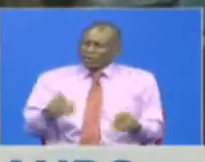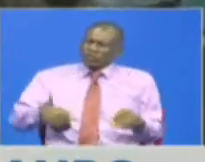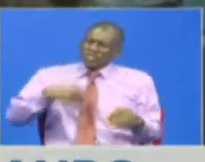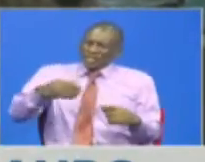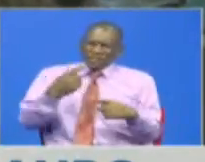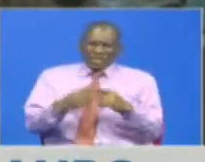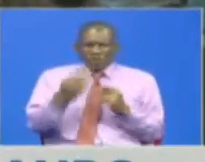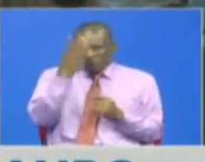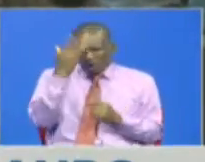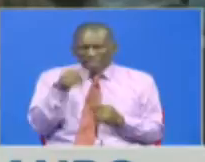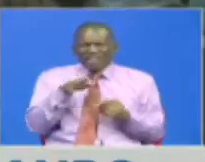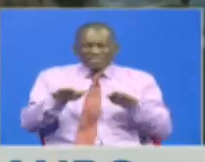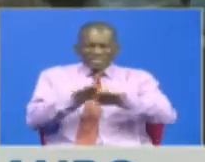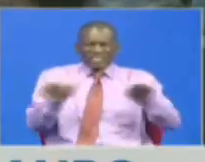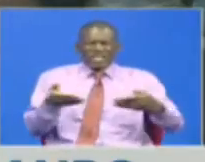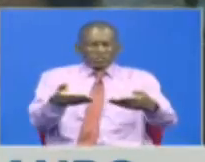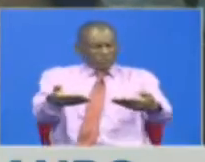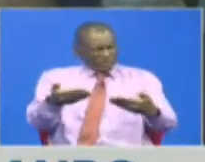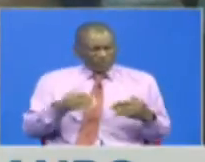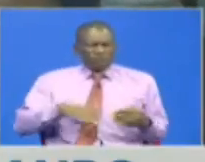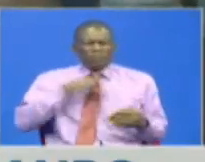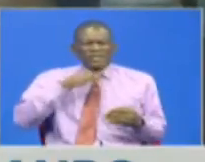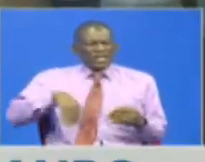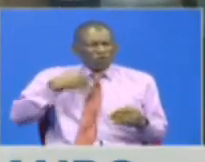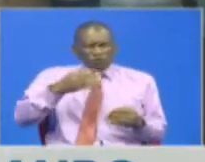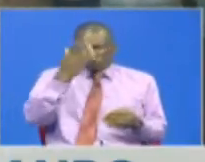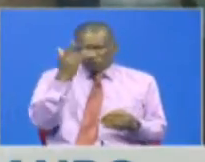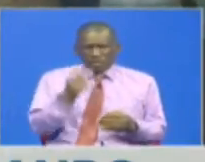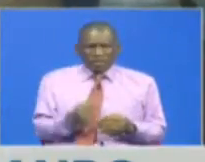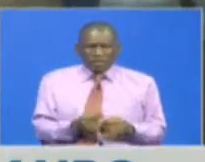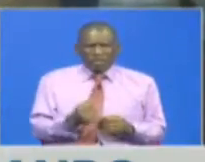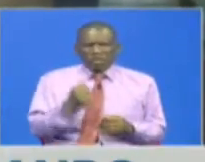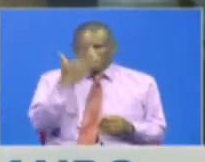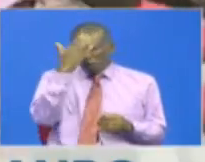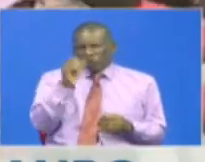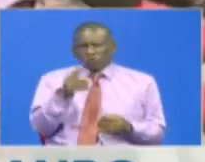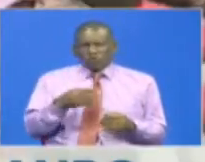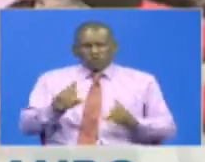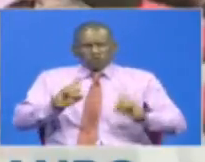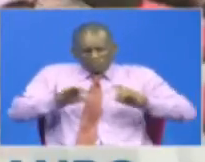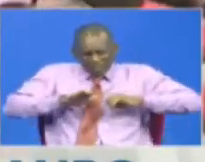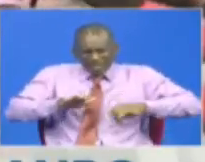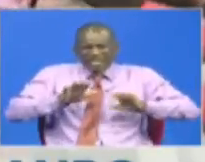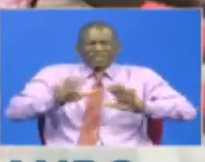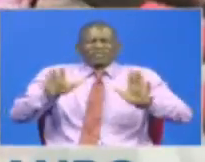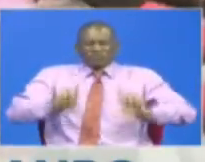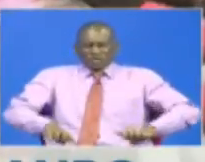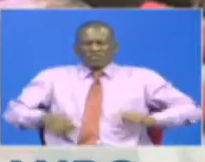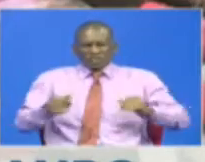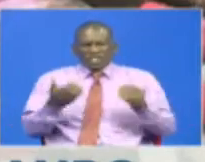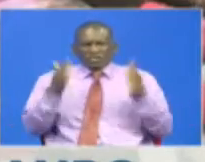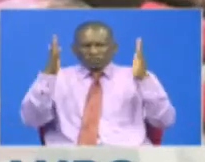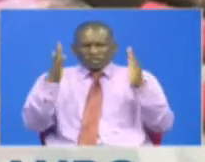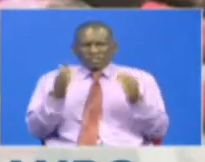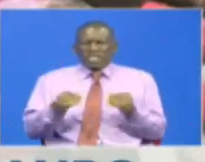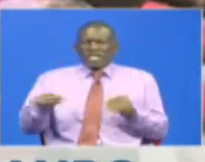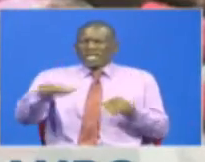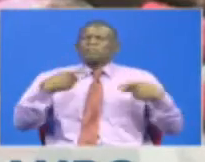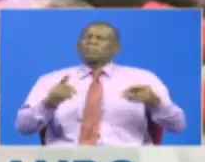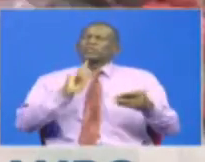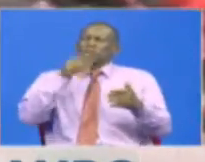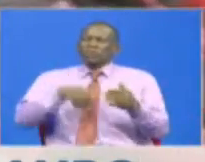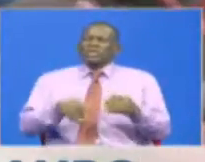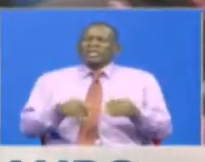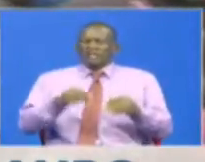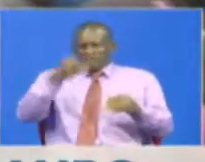Kwani shamba tulipewa ndio tukufe kila wakati? Mbona basi hatungewacha tuishi forest? Locals say a plan by the government to reclaim part